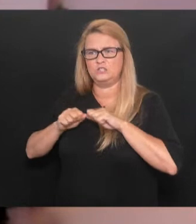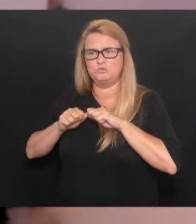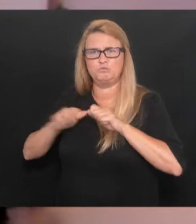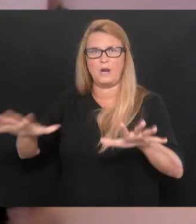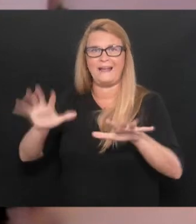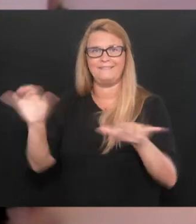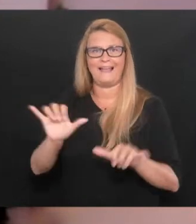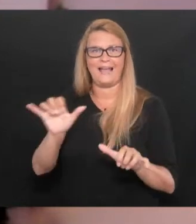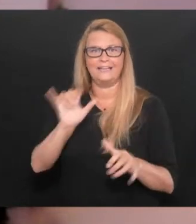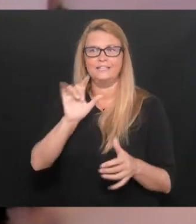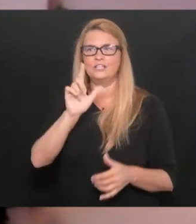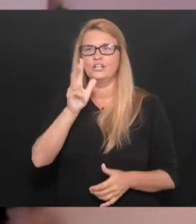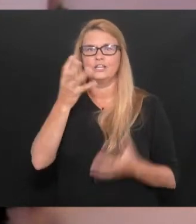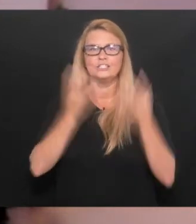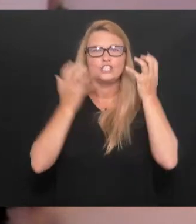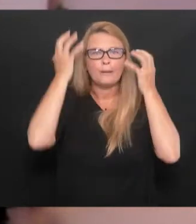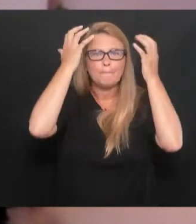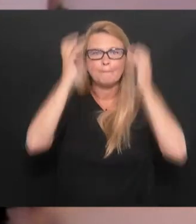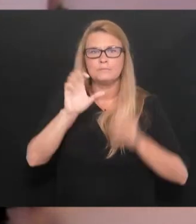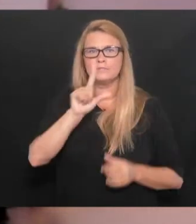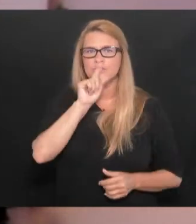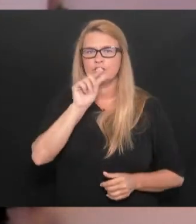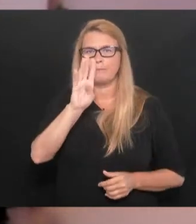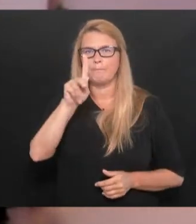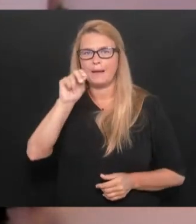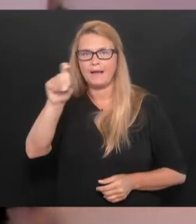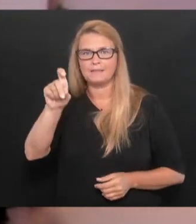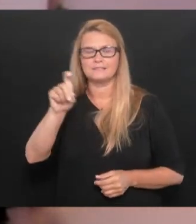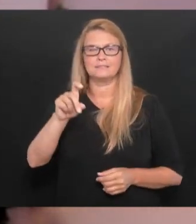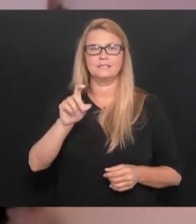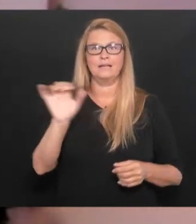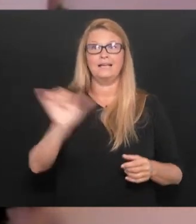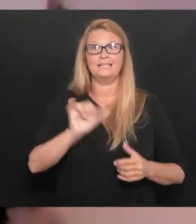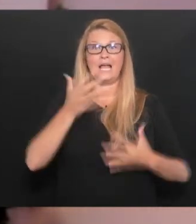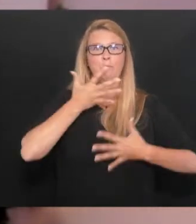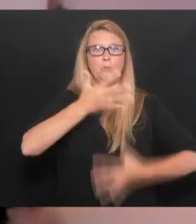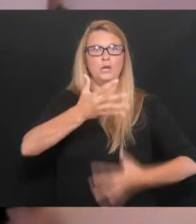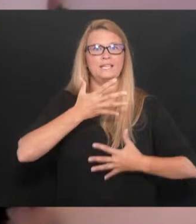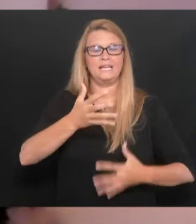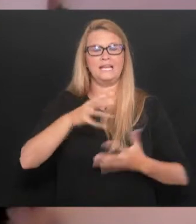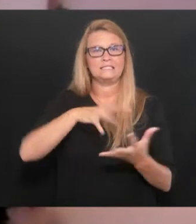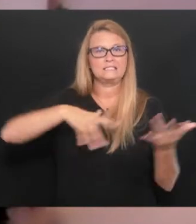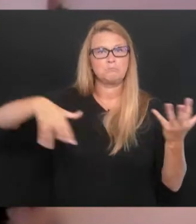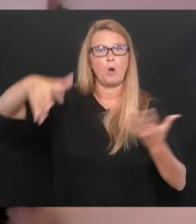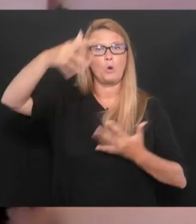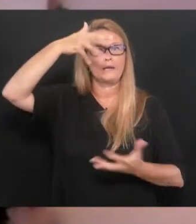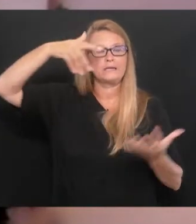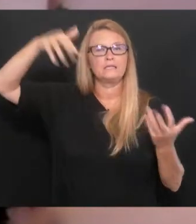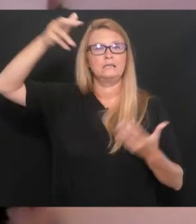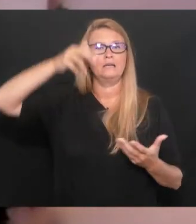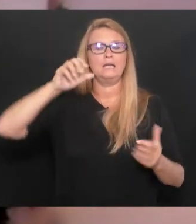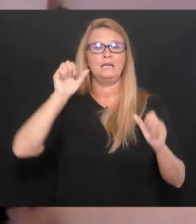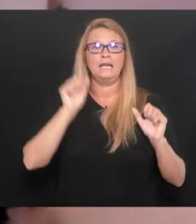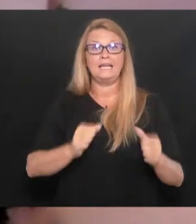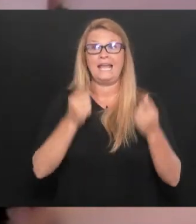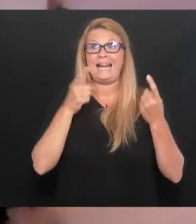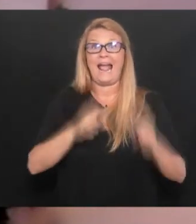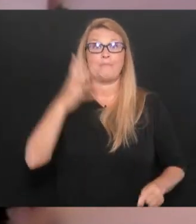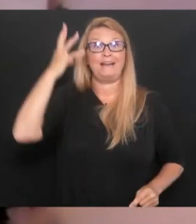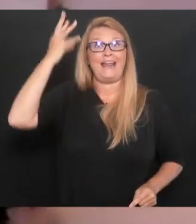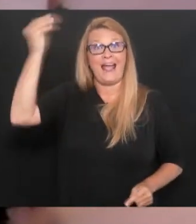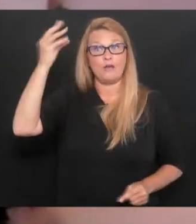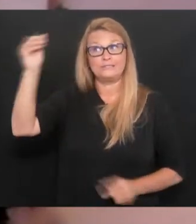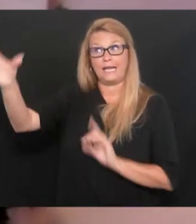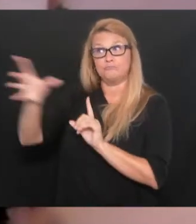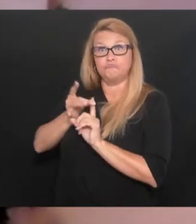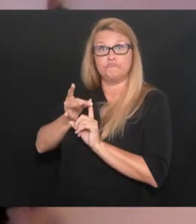It can spread through contaminated air, like breathing in cigarette smoke. It can occur outside as